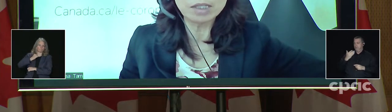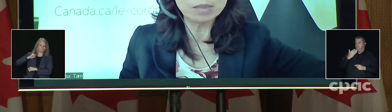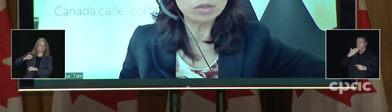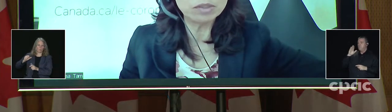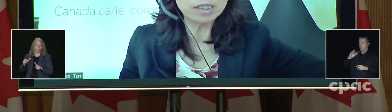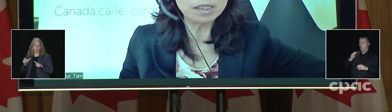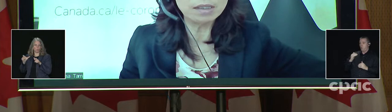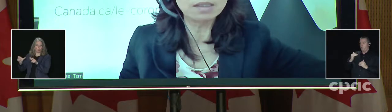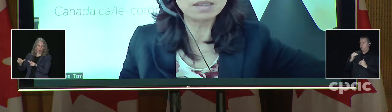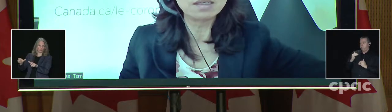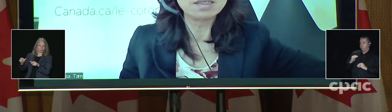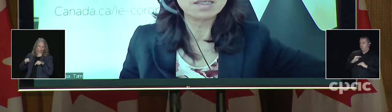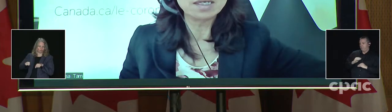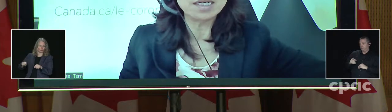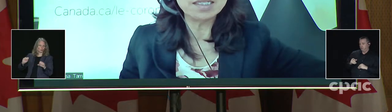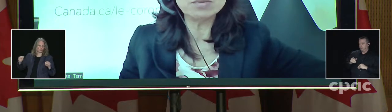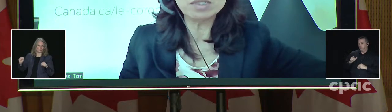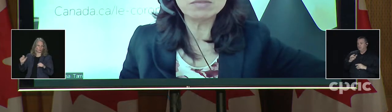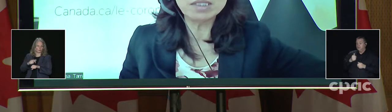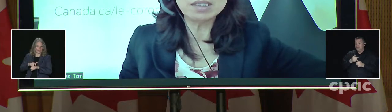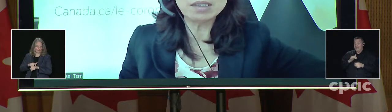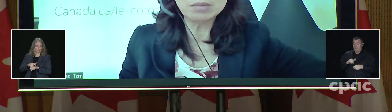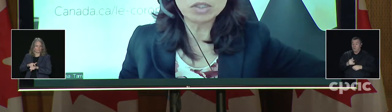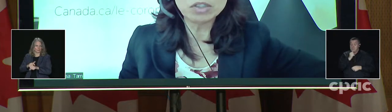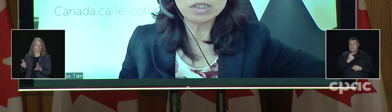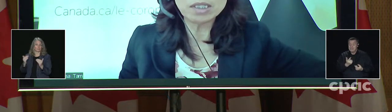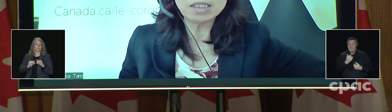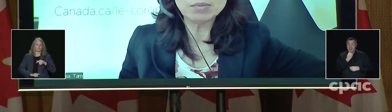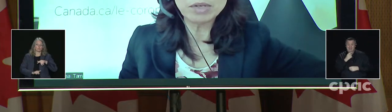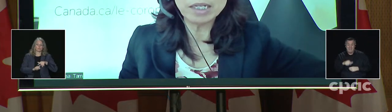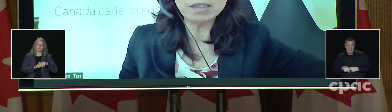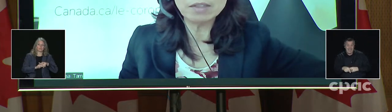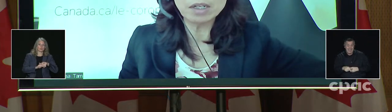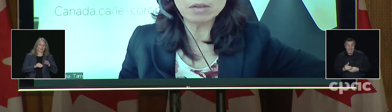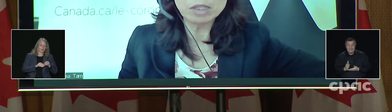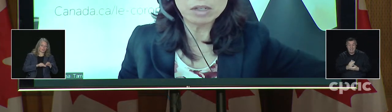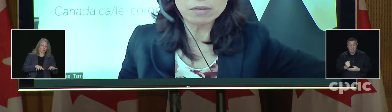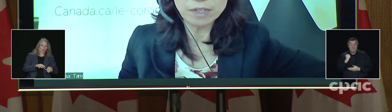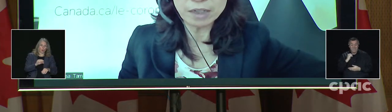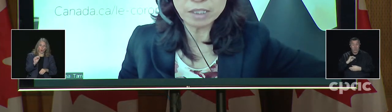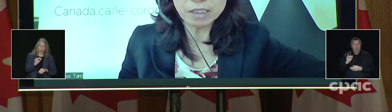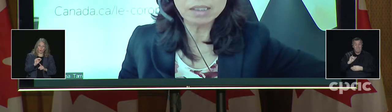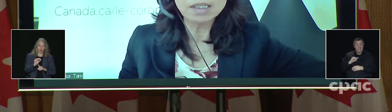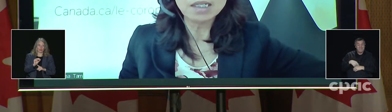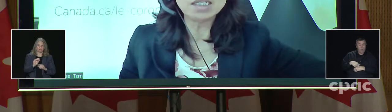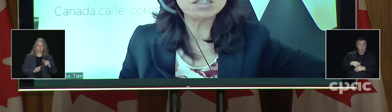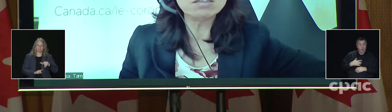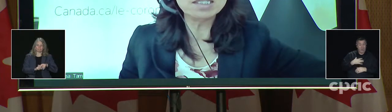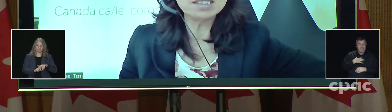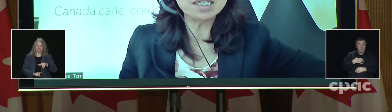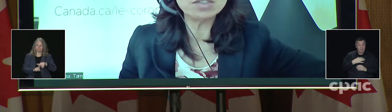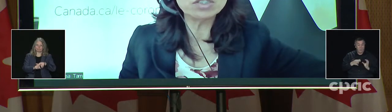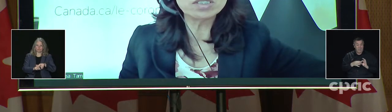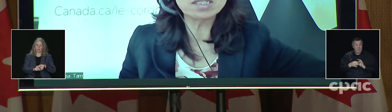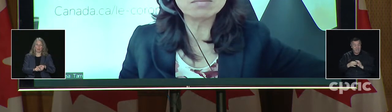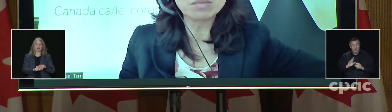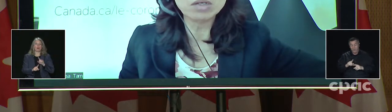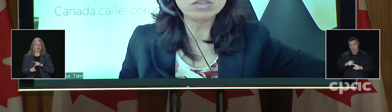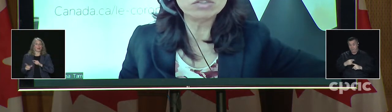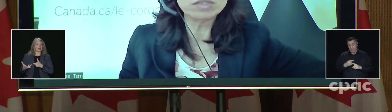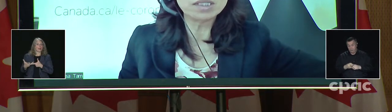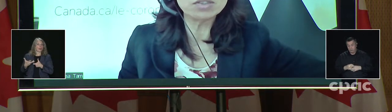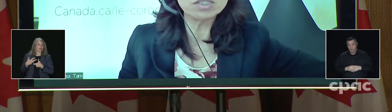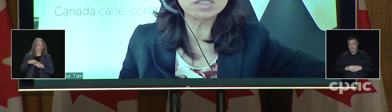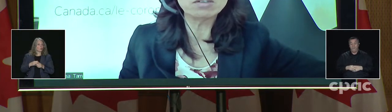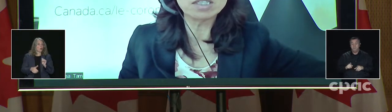winter respiratory season. And with the recent emergence and spread of the Omicron variant, including detections in